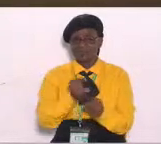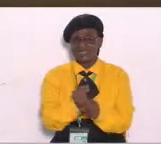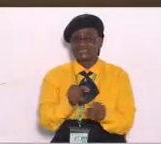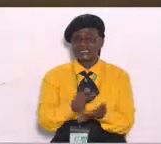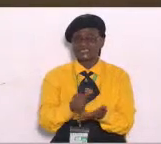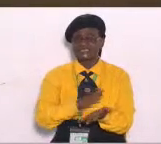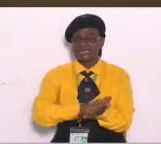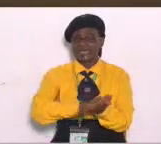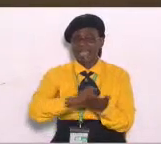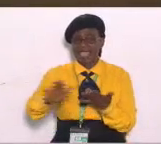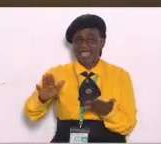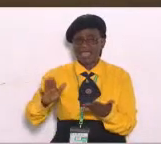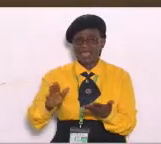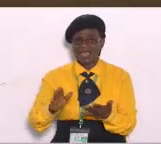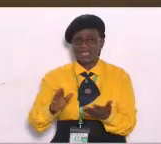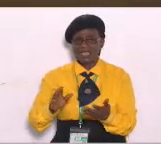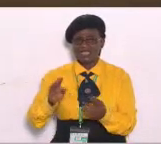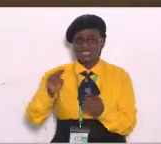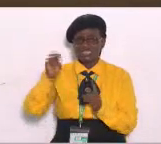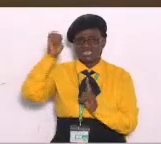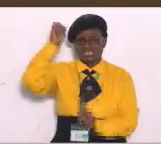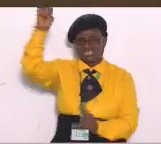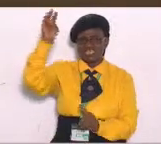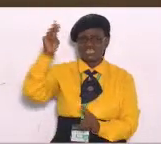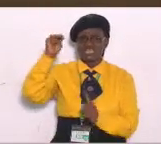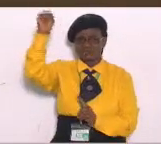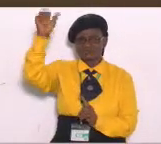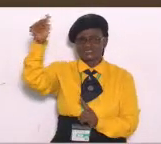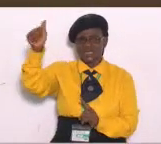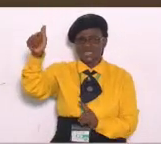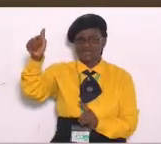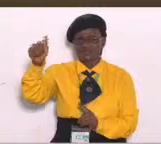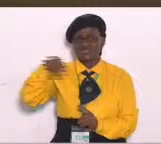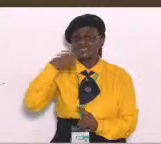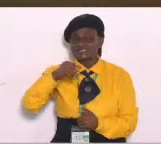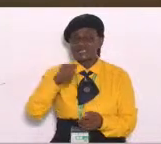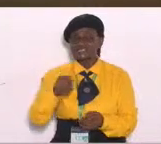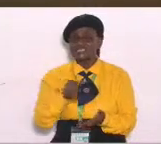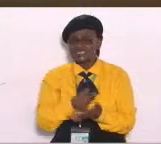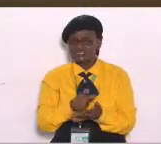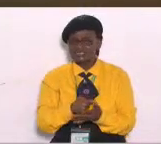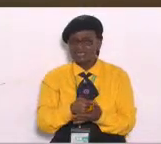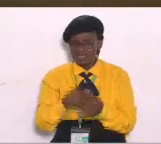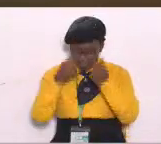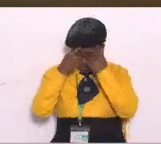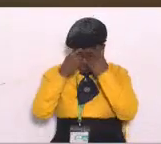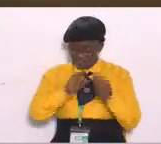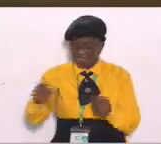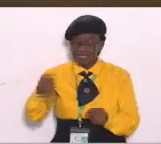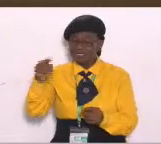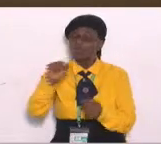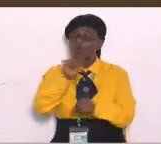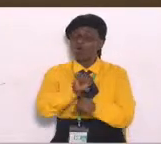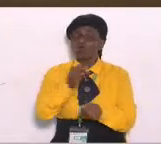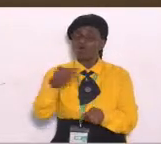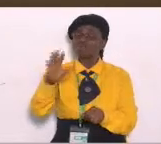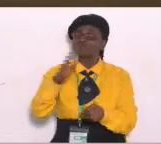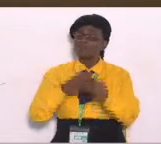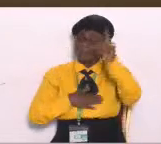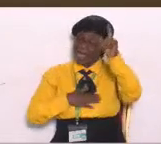clear. He himself said so. Concerning the works of my hand, command